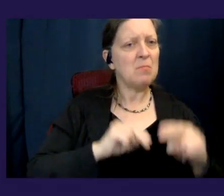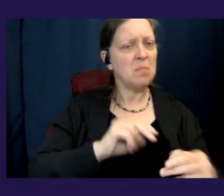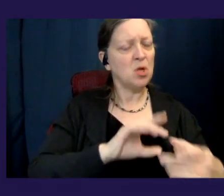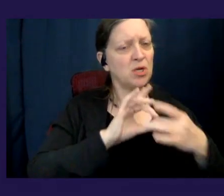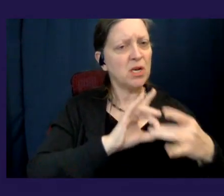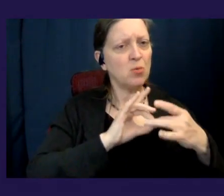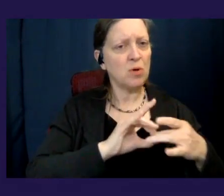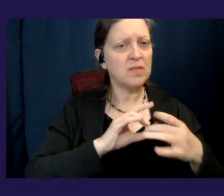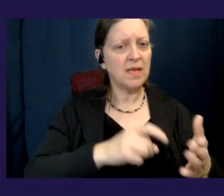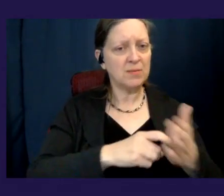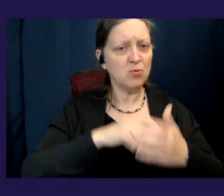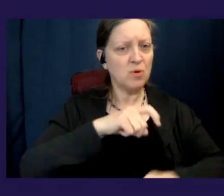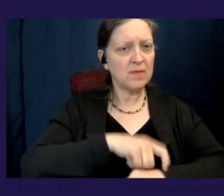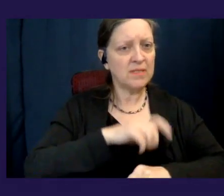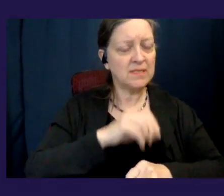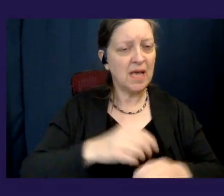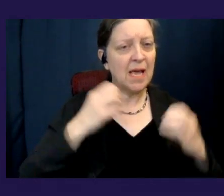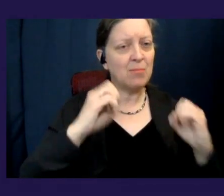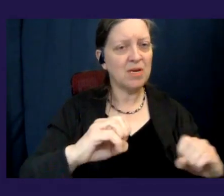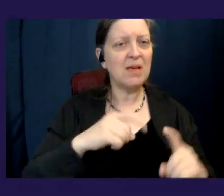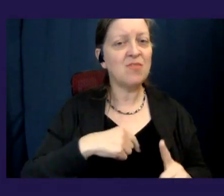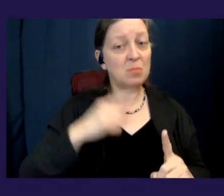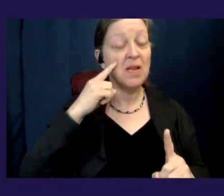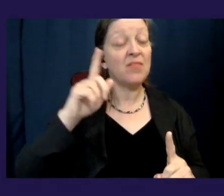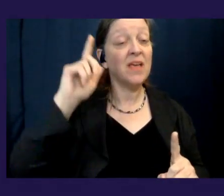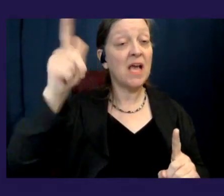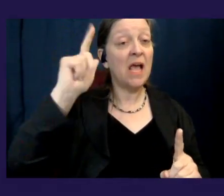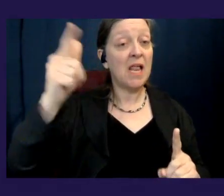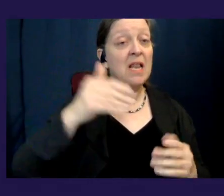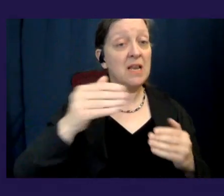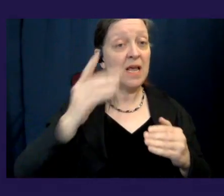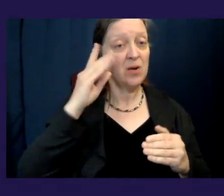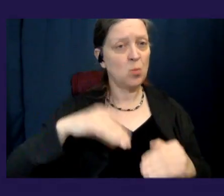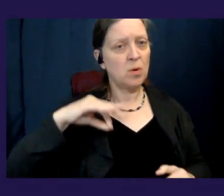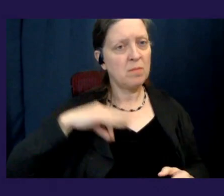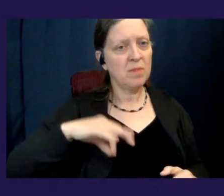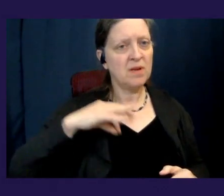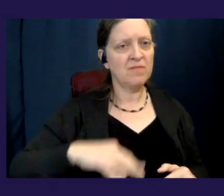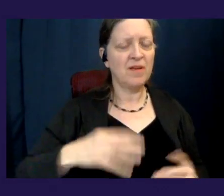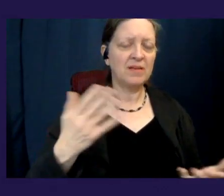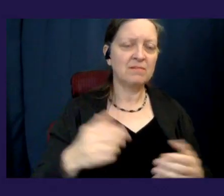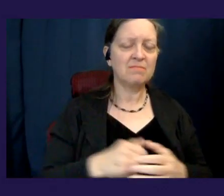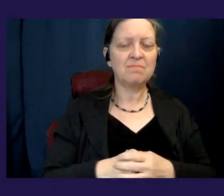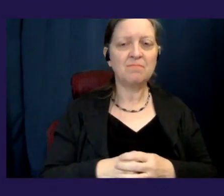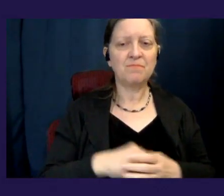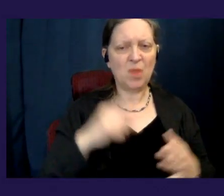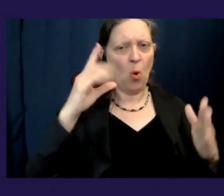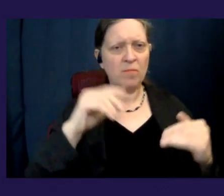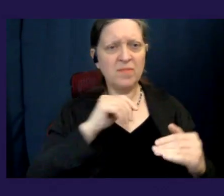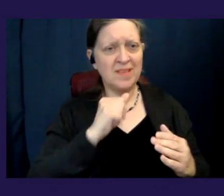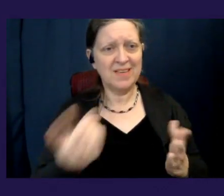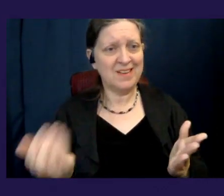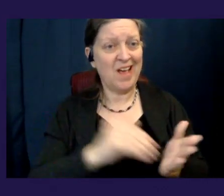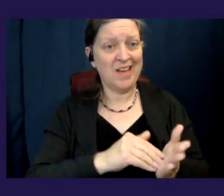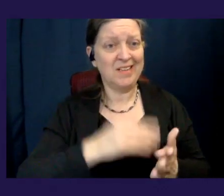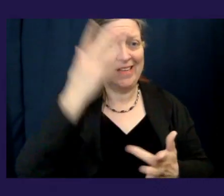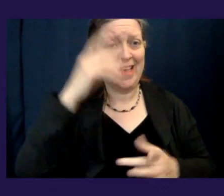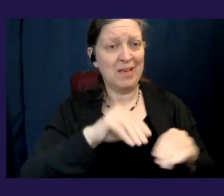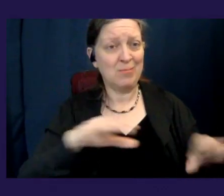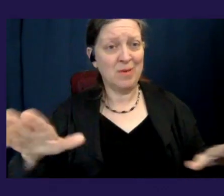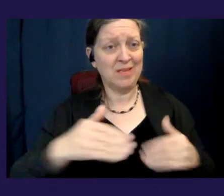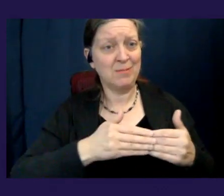come the next pandemic, hopefully not for a long time. And finally, I think it's really important to trust community to be authorities on